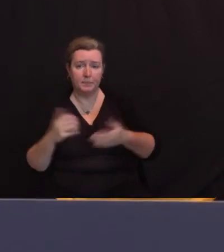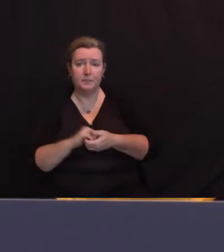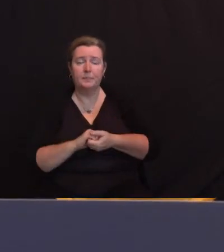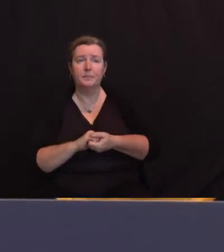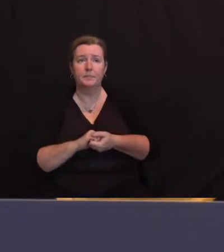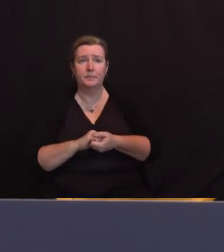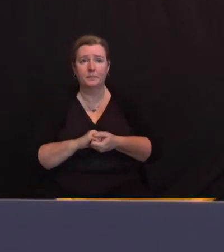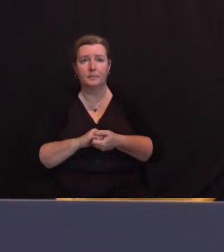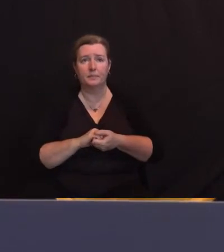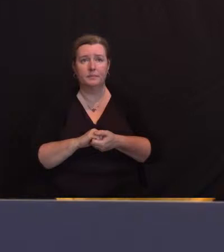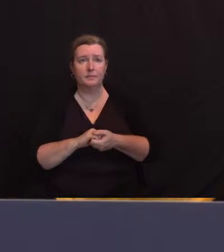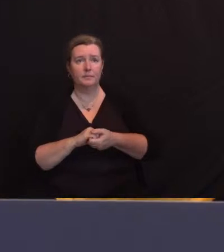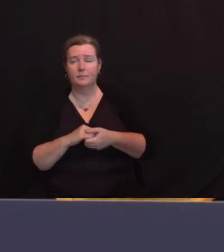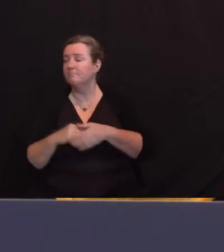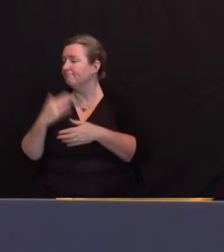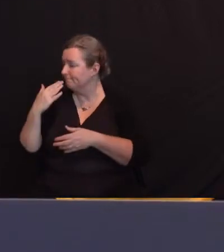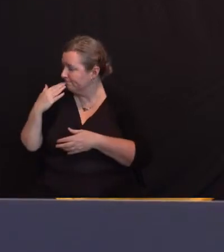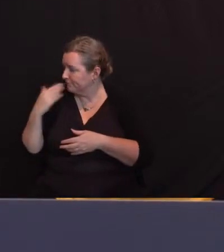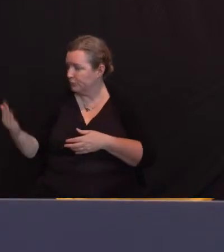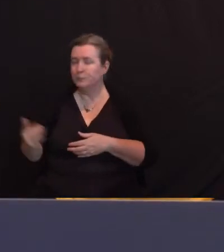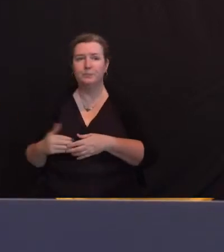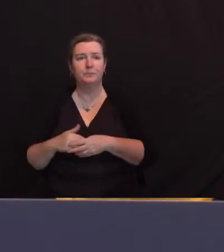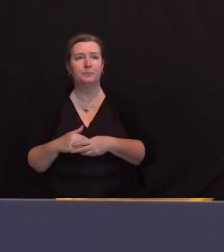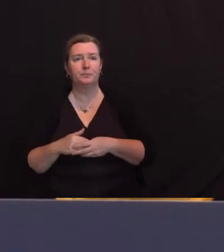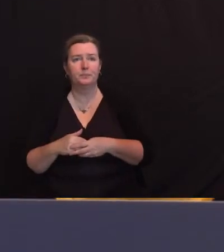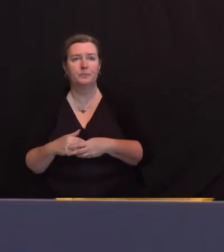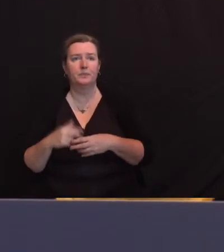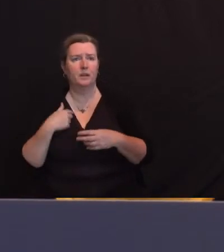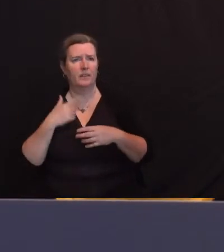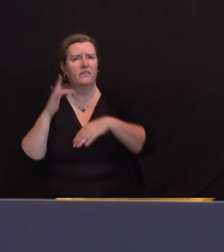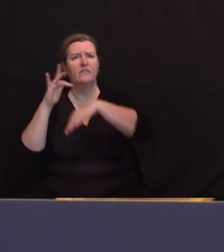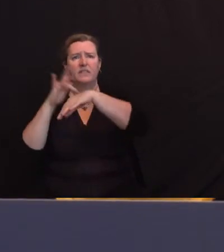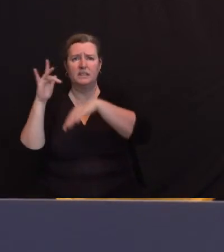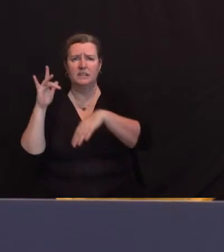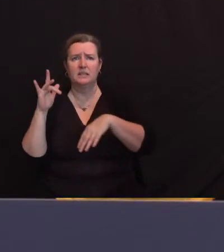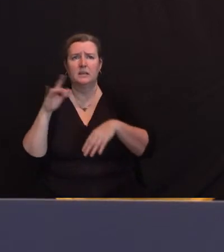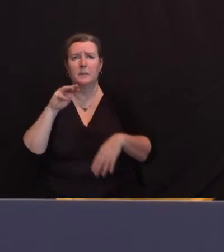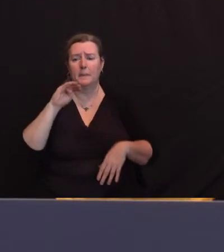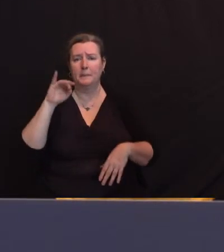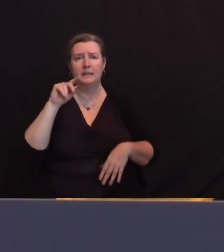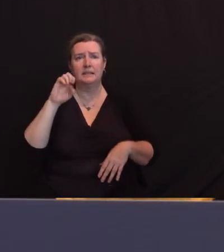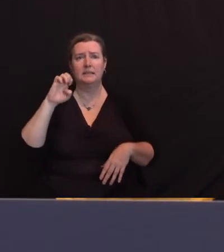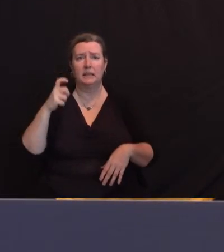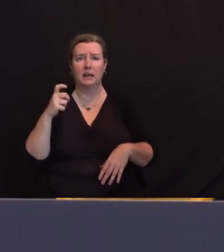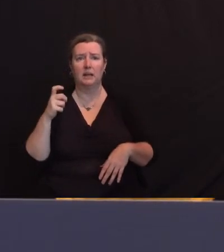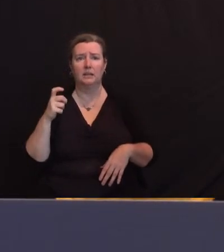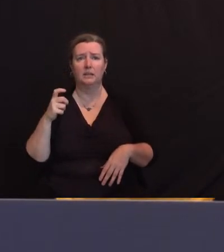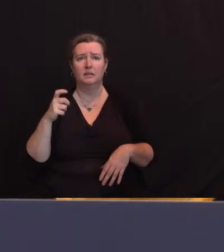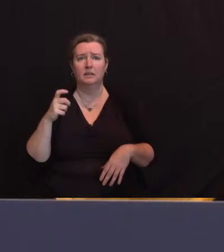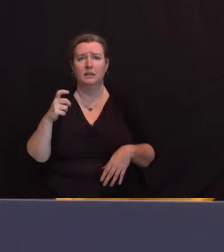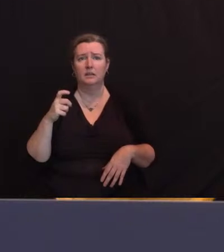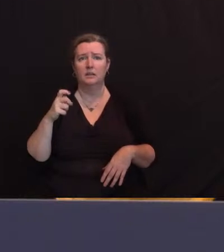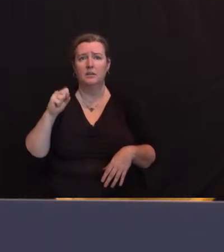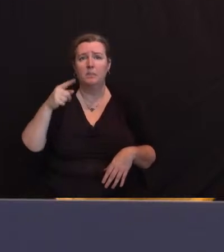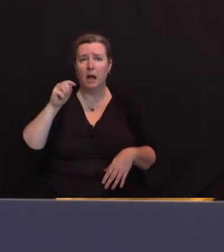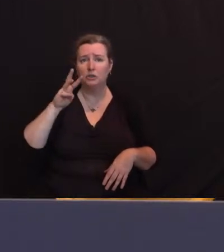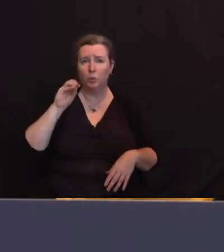follow-ups. Number one, we were in Middlesex, and that's Spotswood, Monroe, Helmetta,